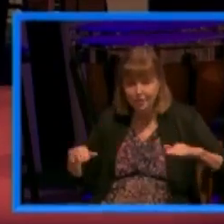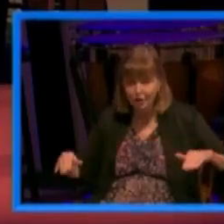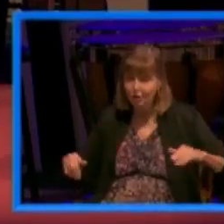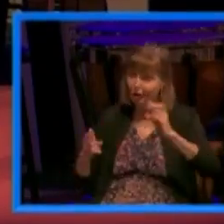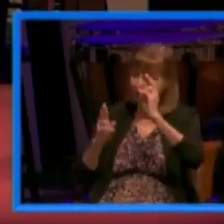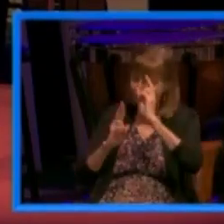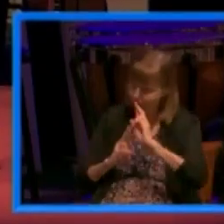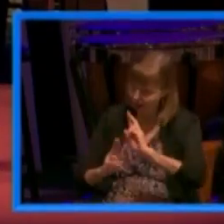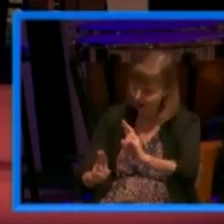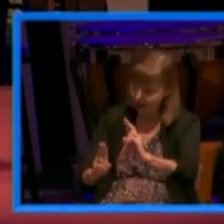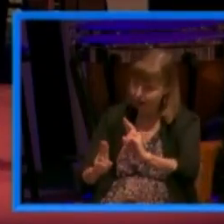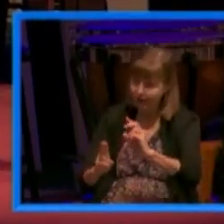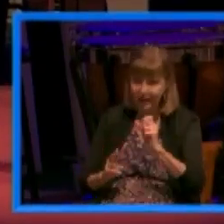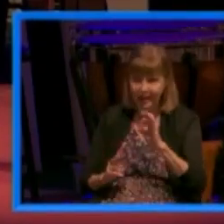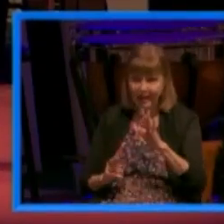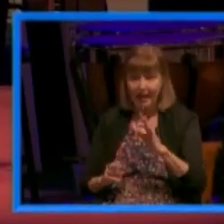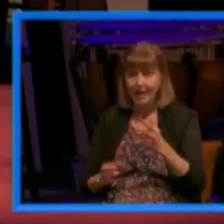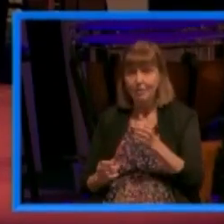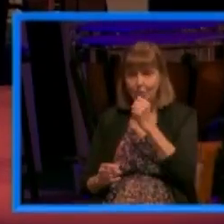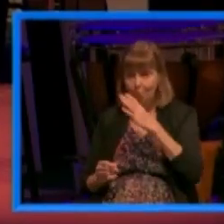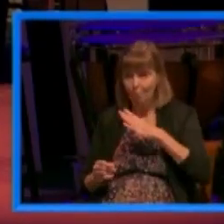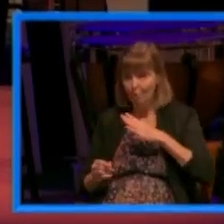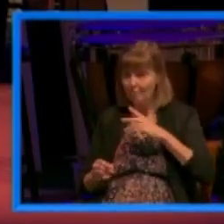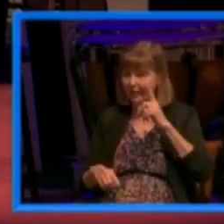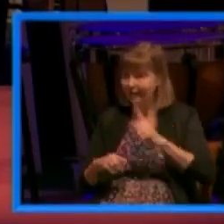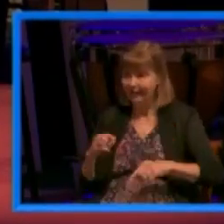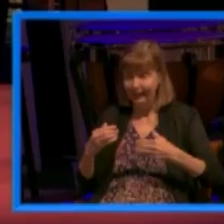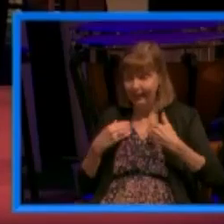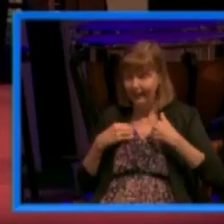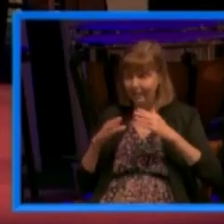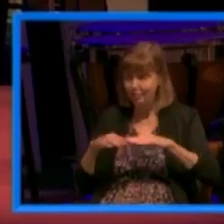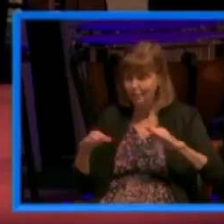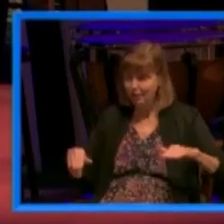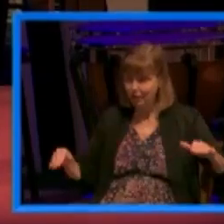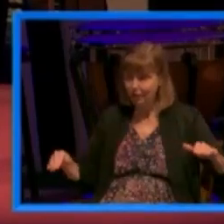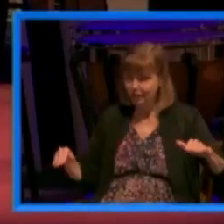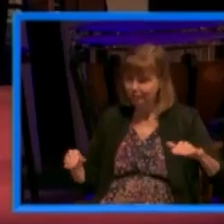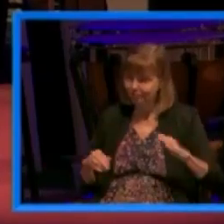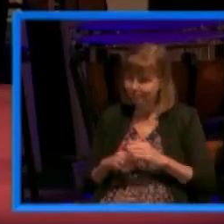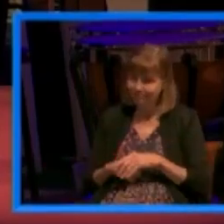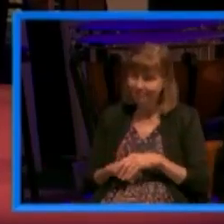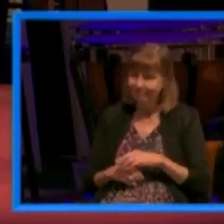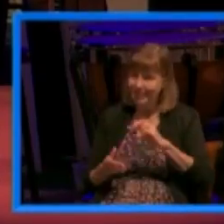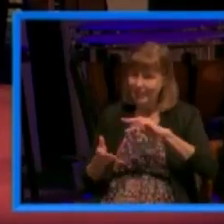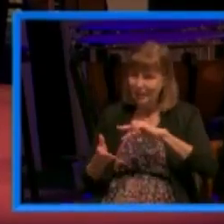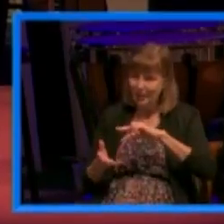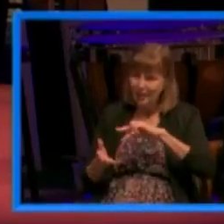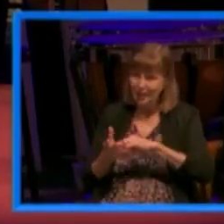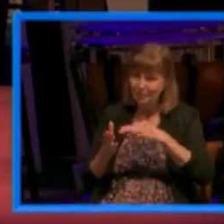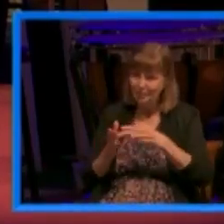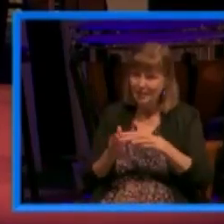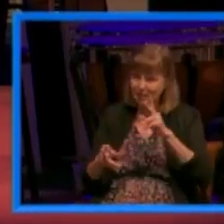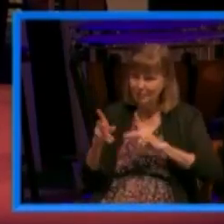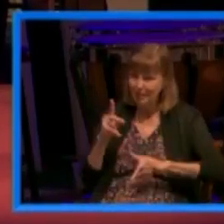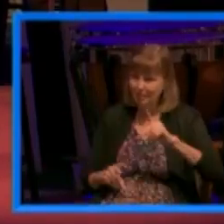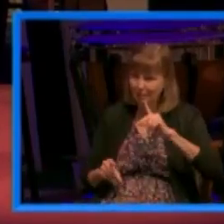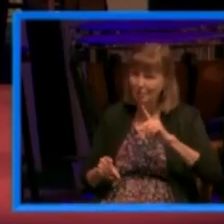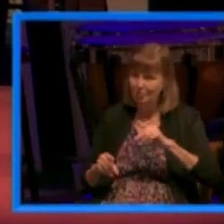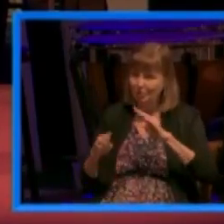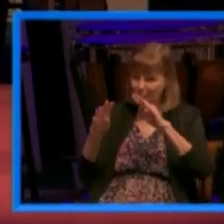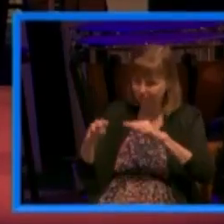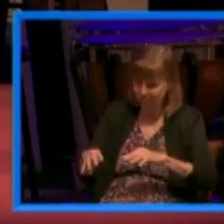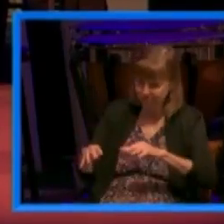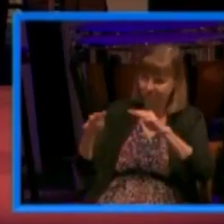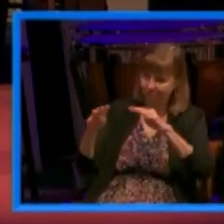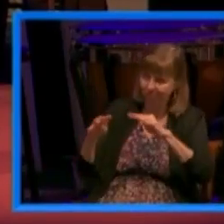had children in her family. The culture saw the family and the birthing of children as something that brought her identity to